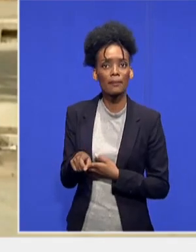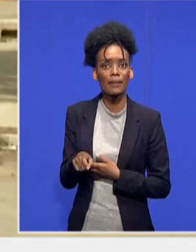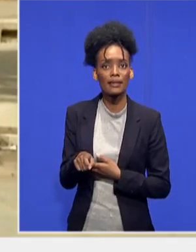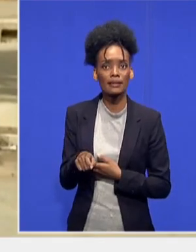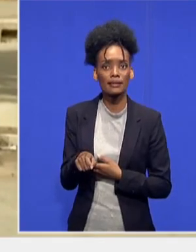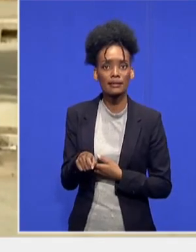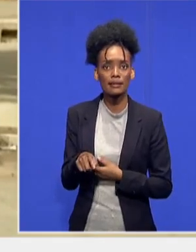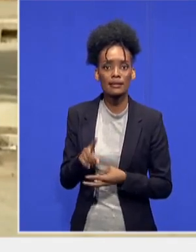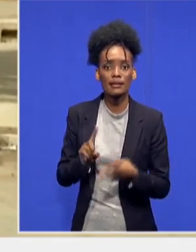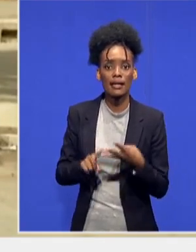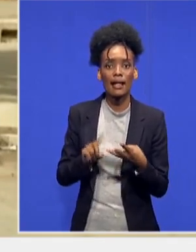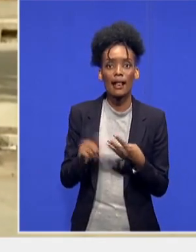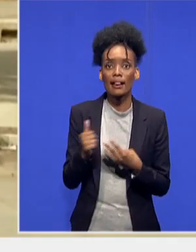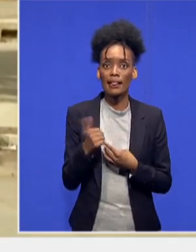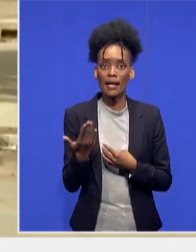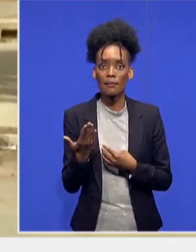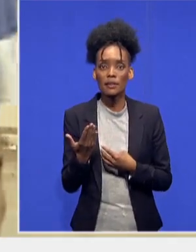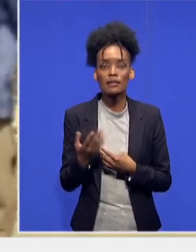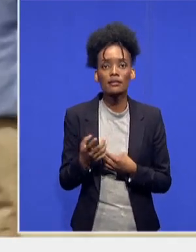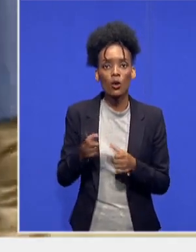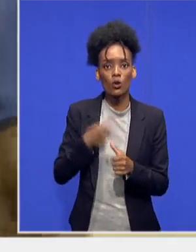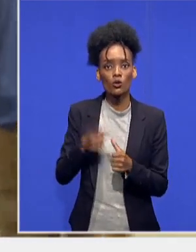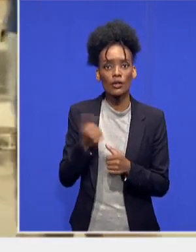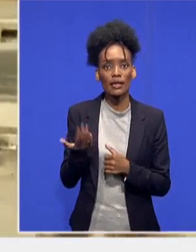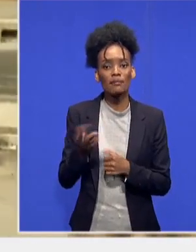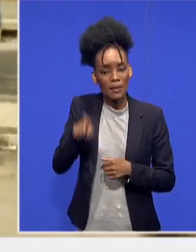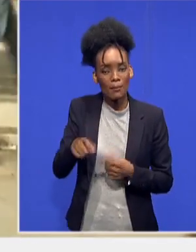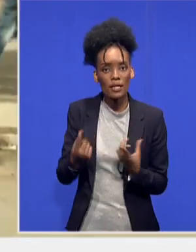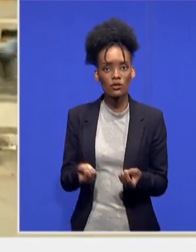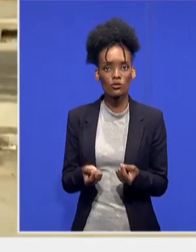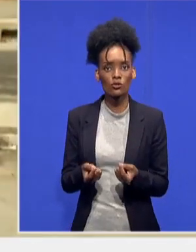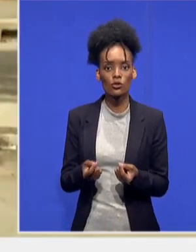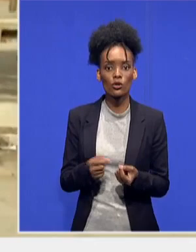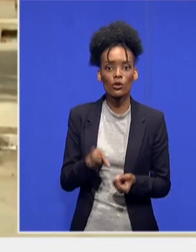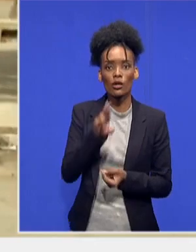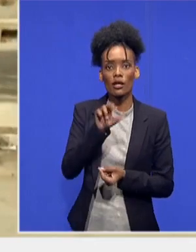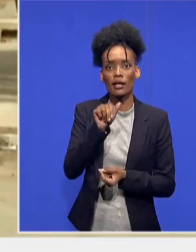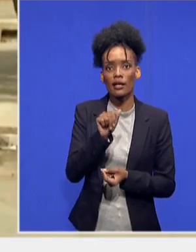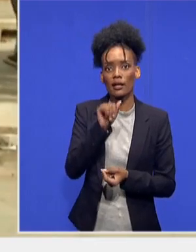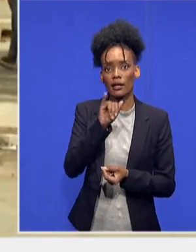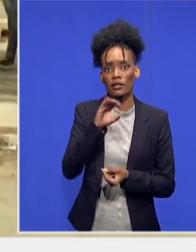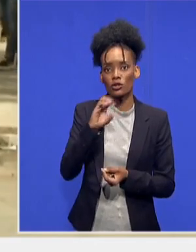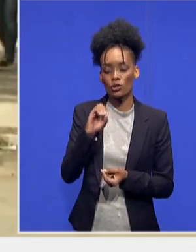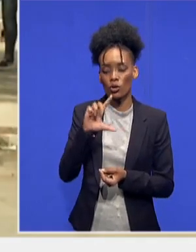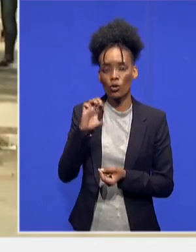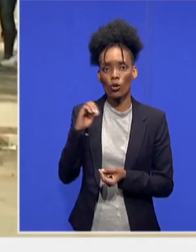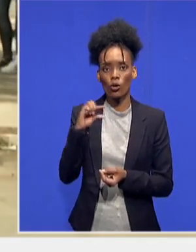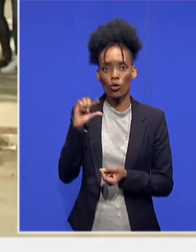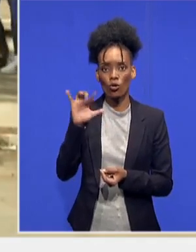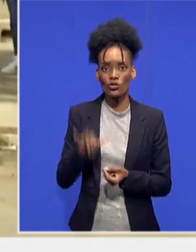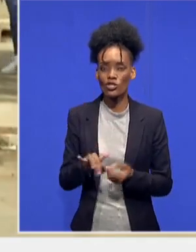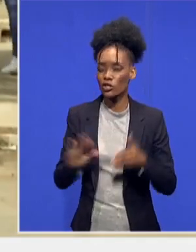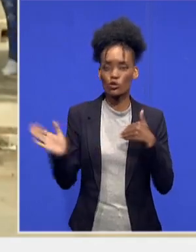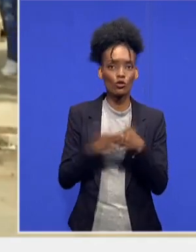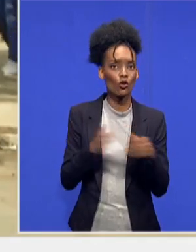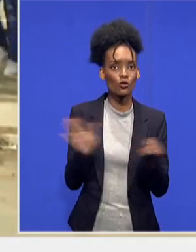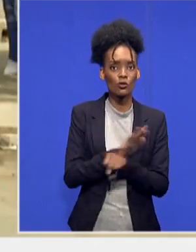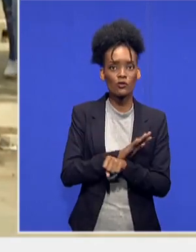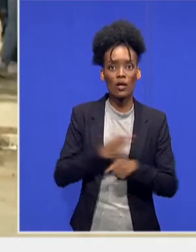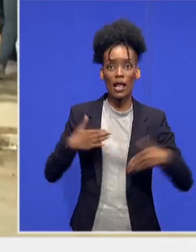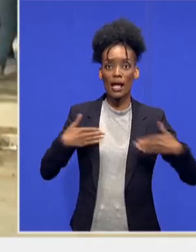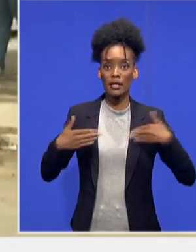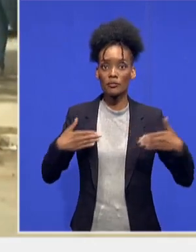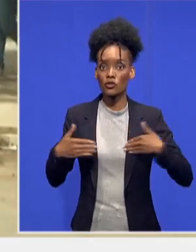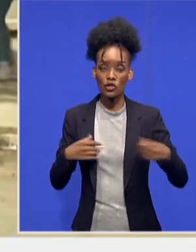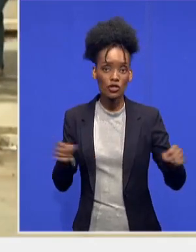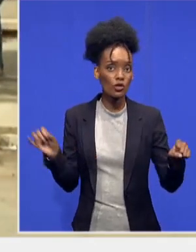be done. There's no one who is doing that. Radiology is closed completely. Administration is closed completely. So